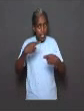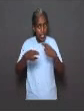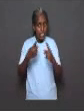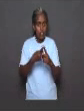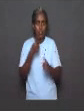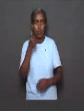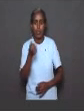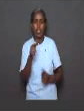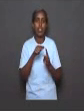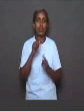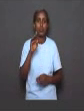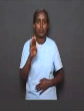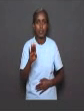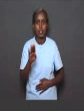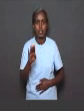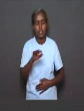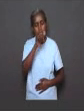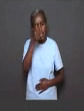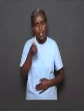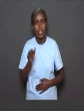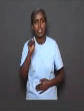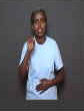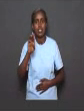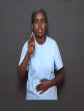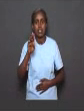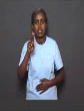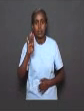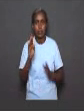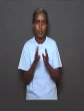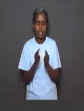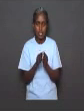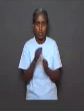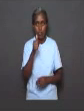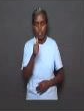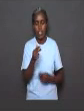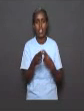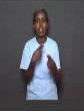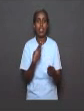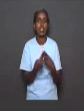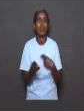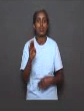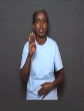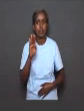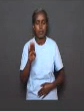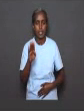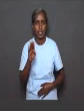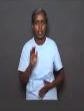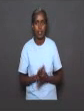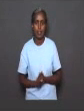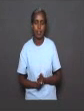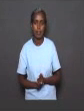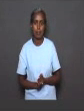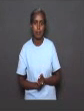A relation from A to B is any subset of A